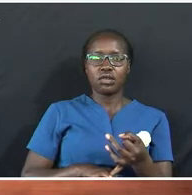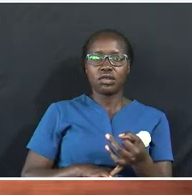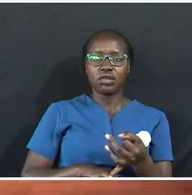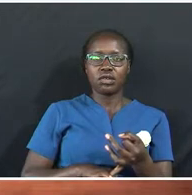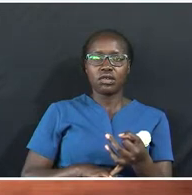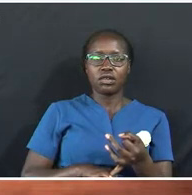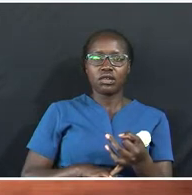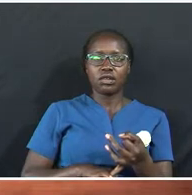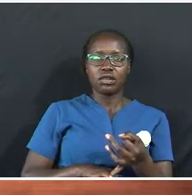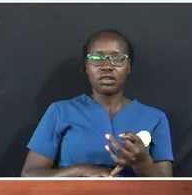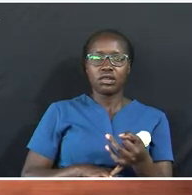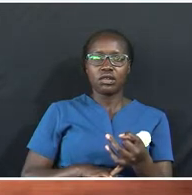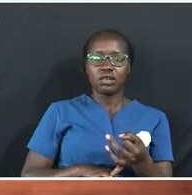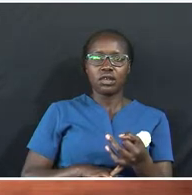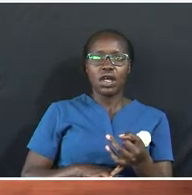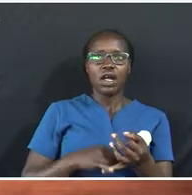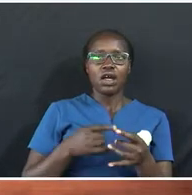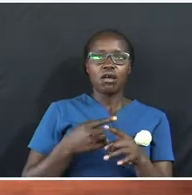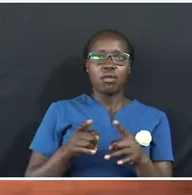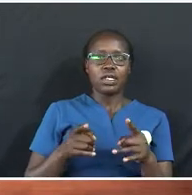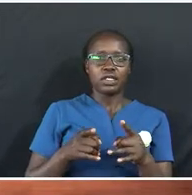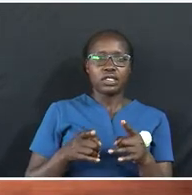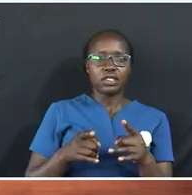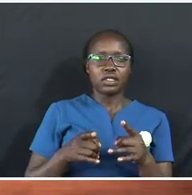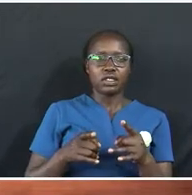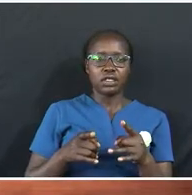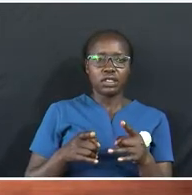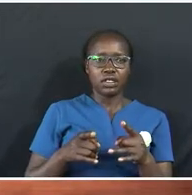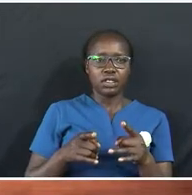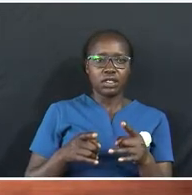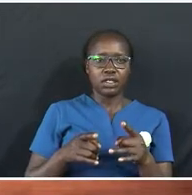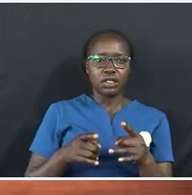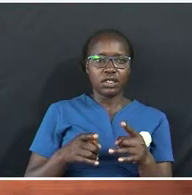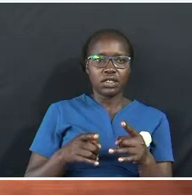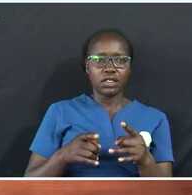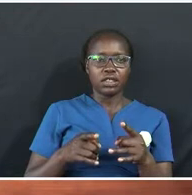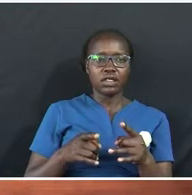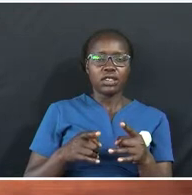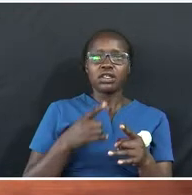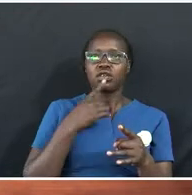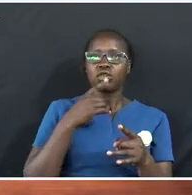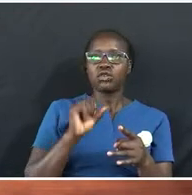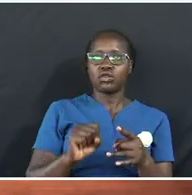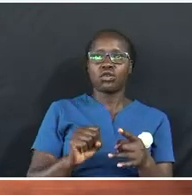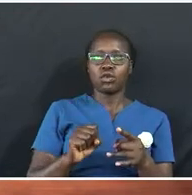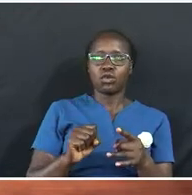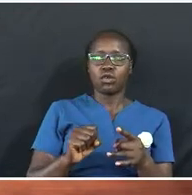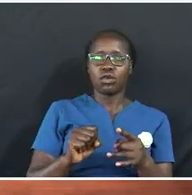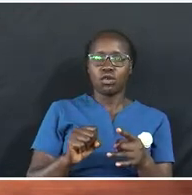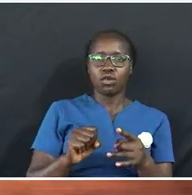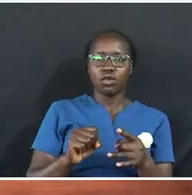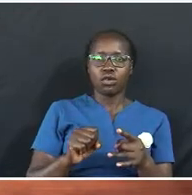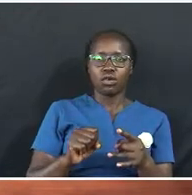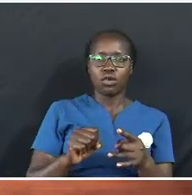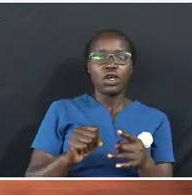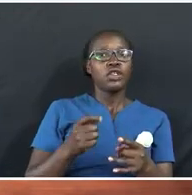mentioned, but I have left it deliberately because even the others has left it. So they were doing some other activities.